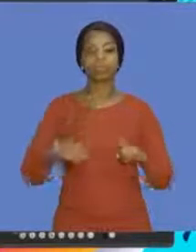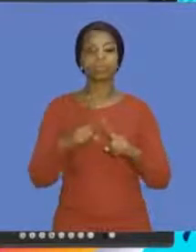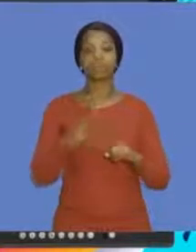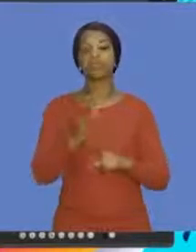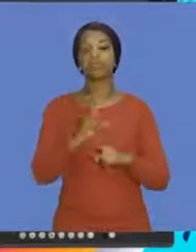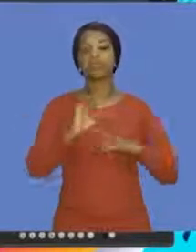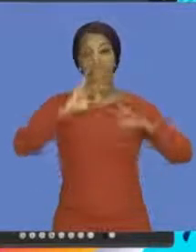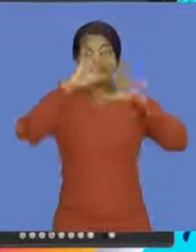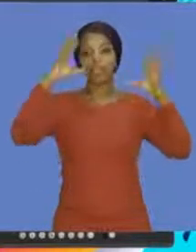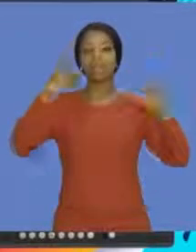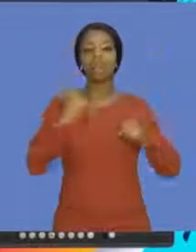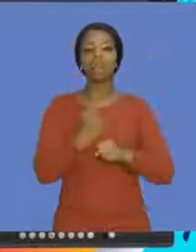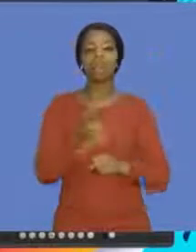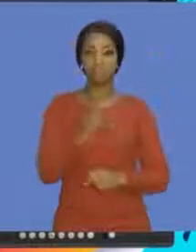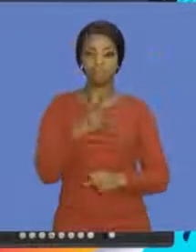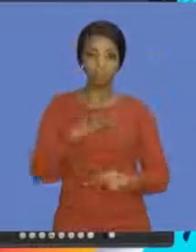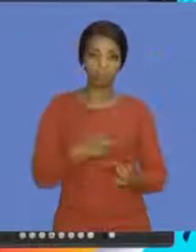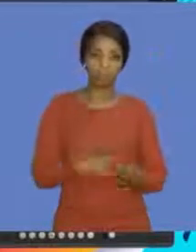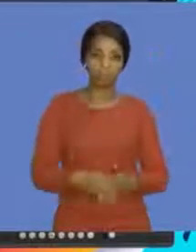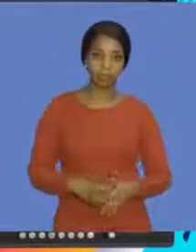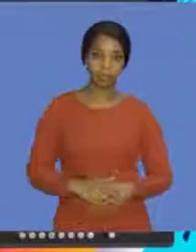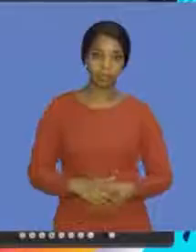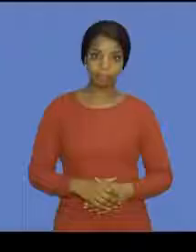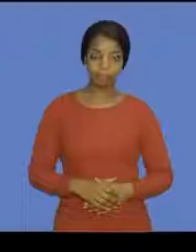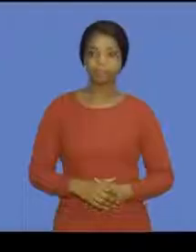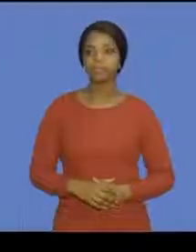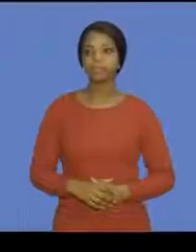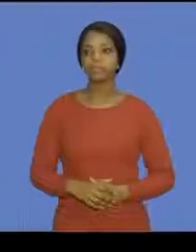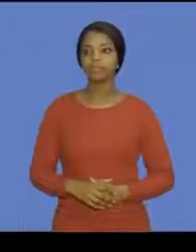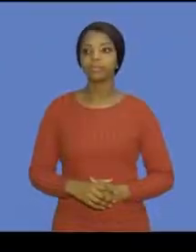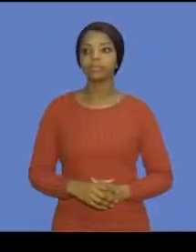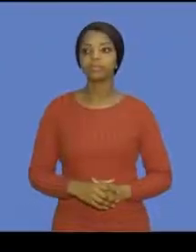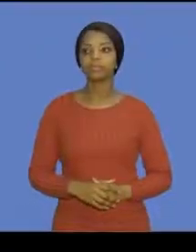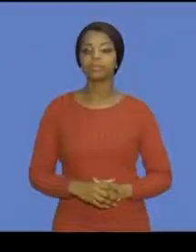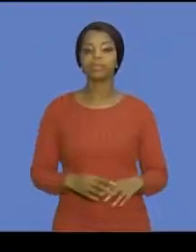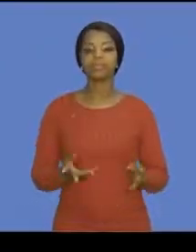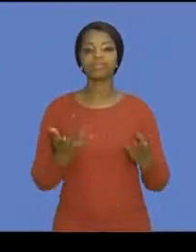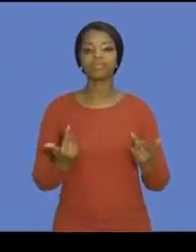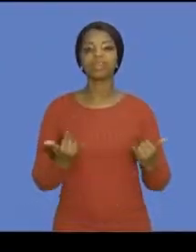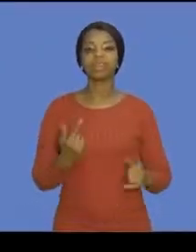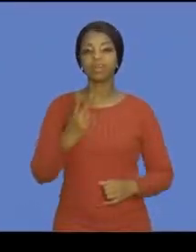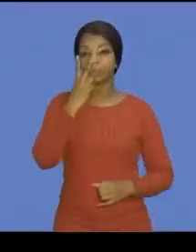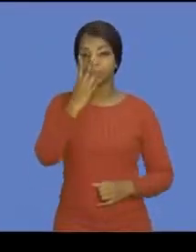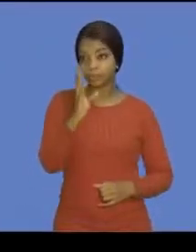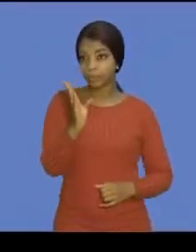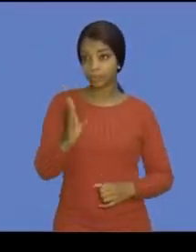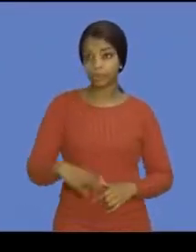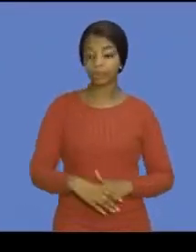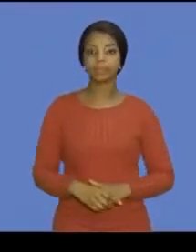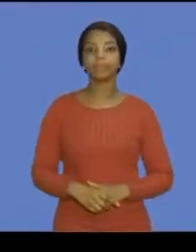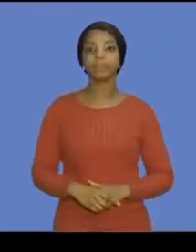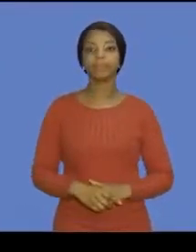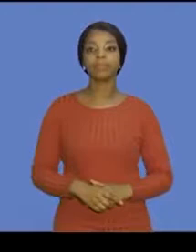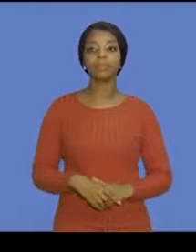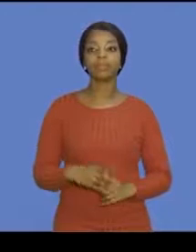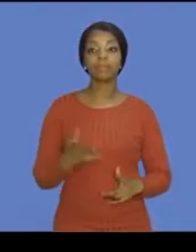a clearer trend of what we are trying to look at. And then when we look at this, what